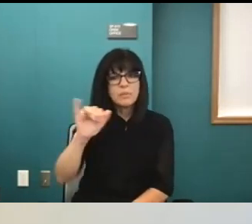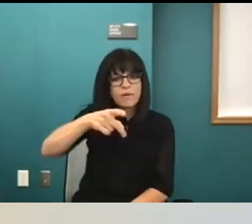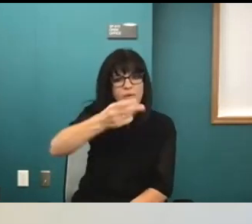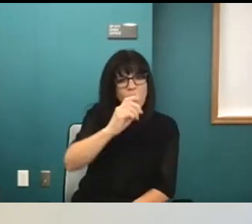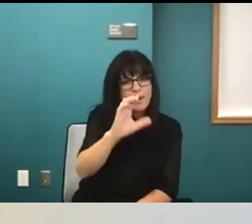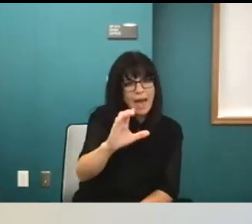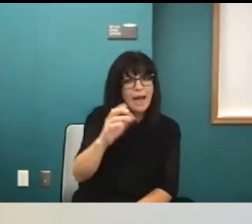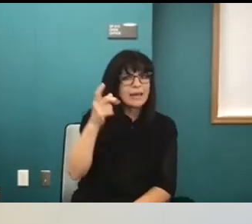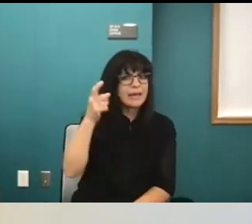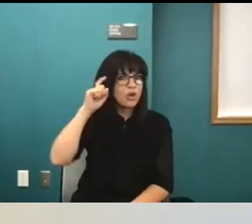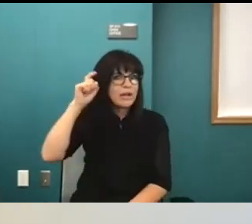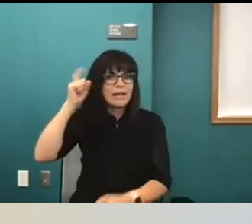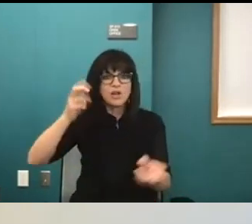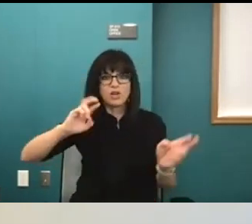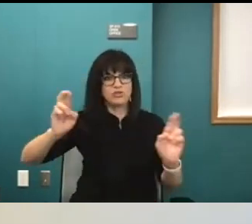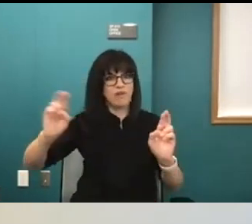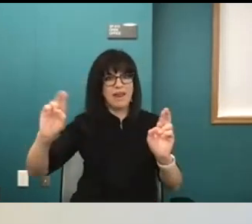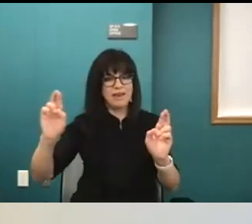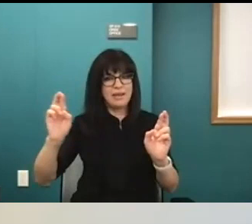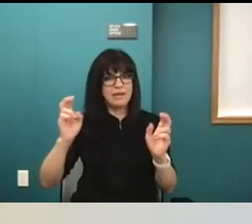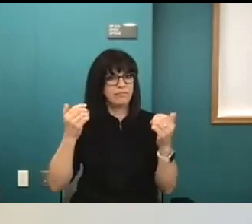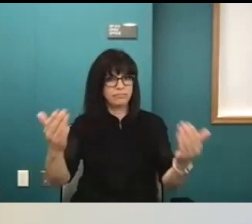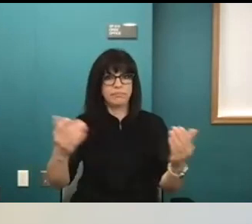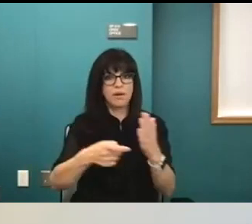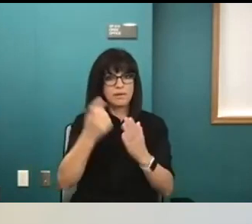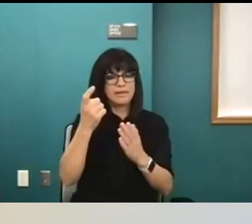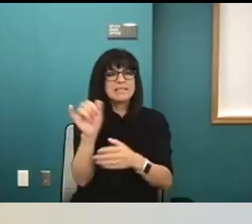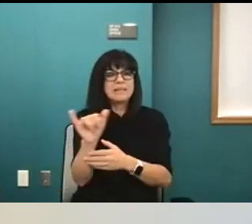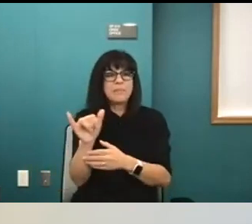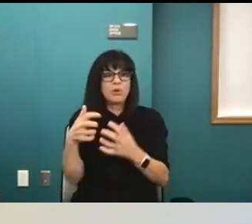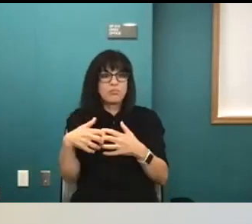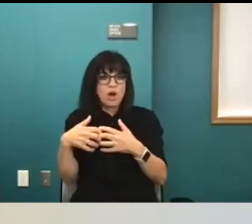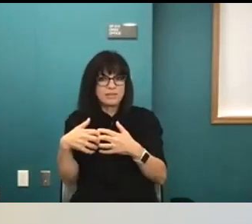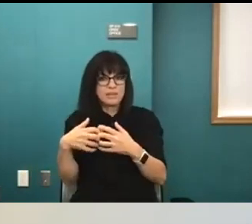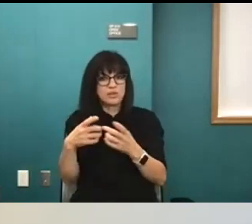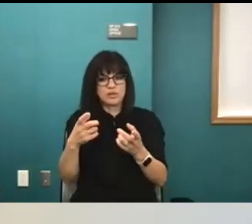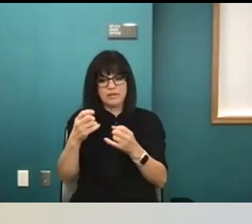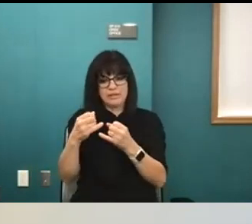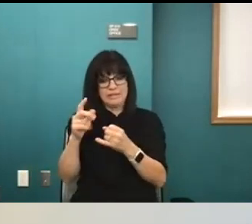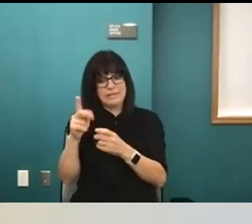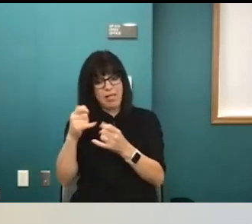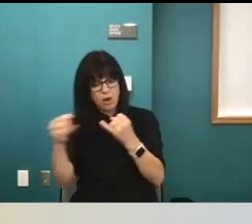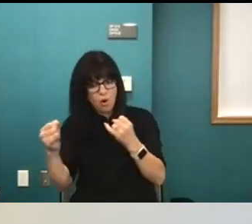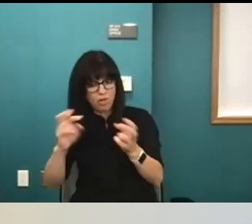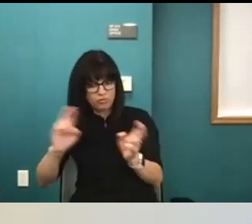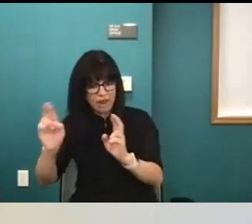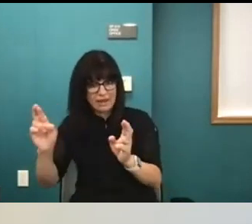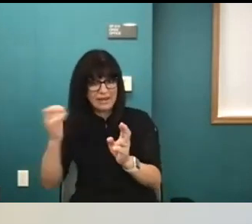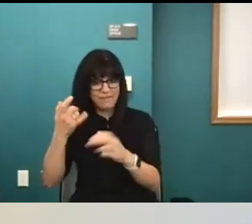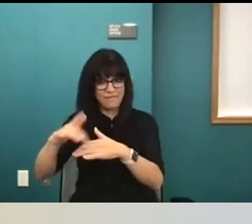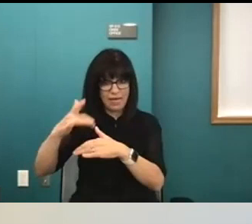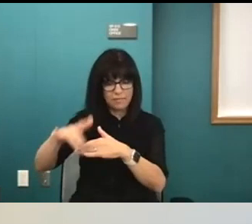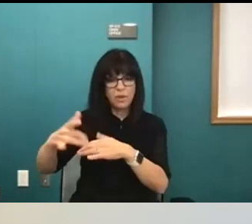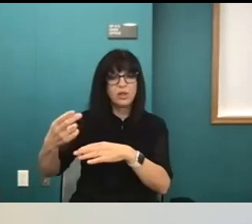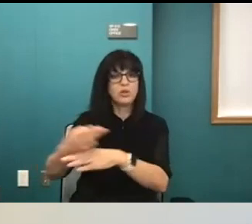are like Roger ready. Very similarly, our processor stays telecoil ready. So if there is a telecoil available, it's going to use that